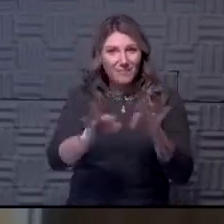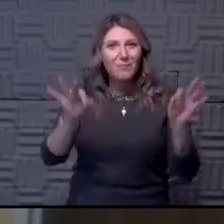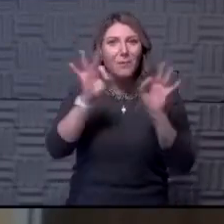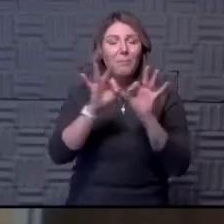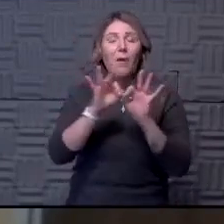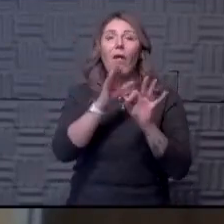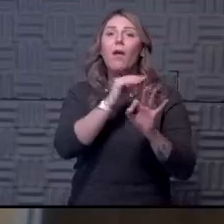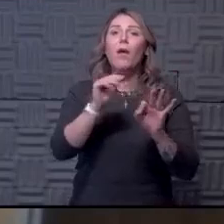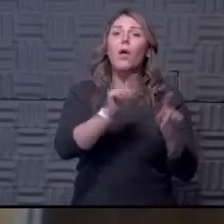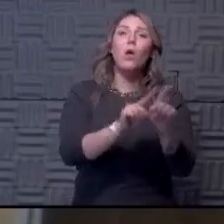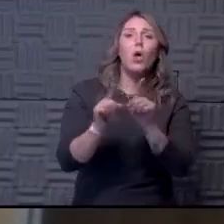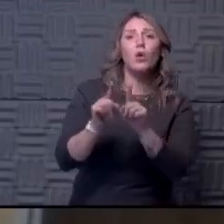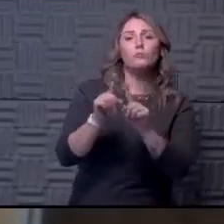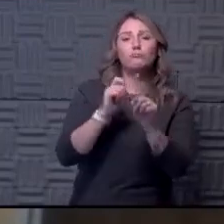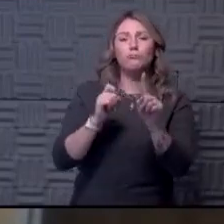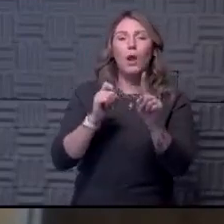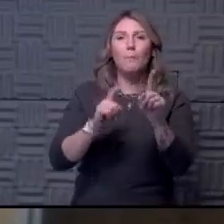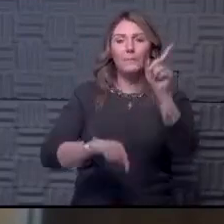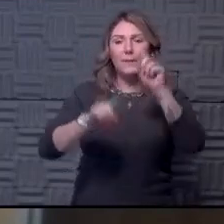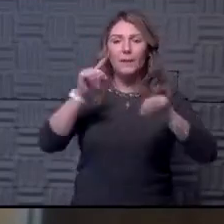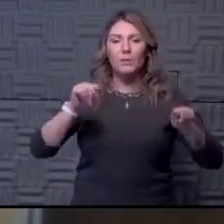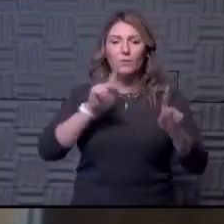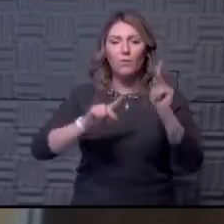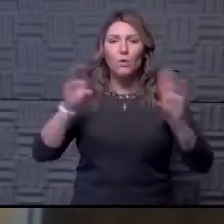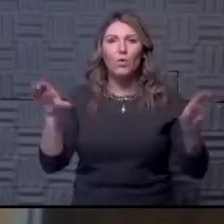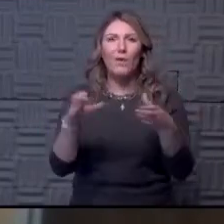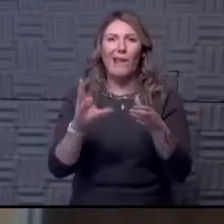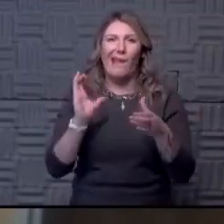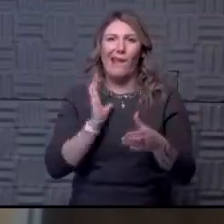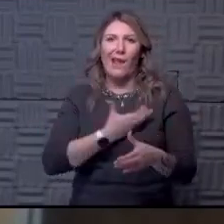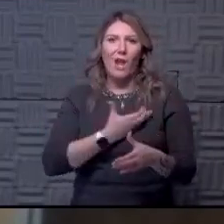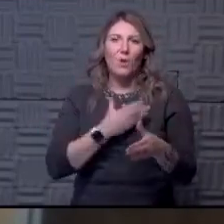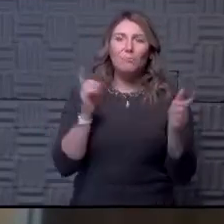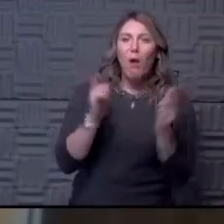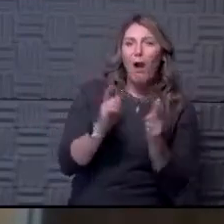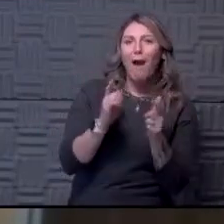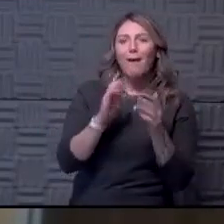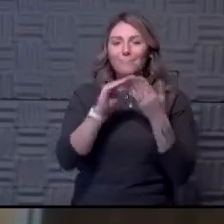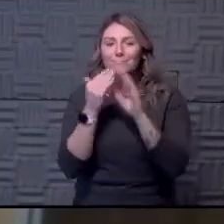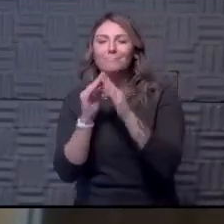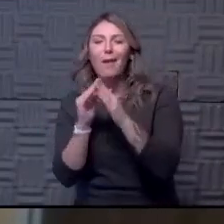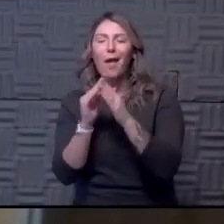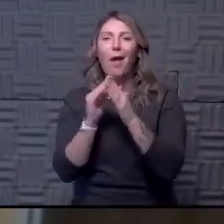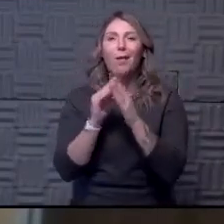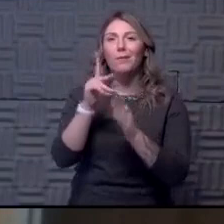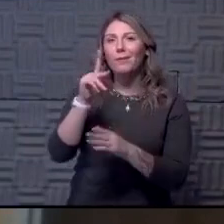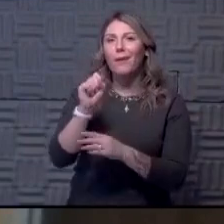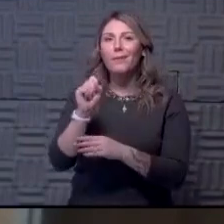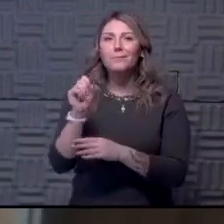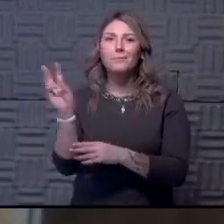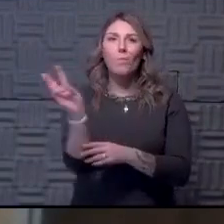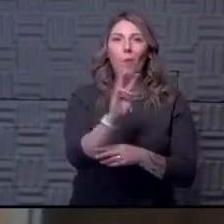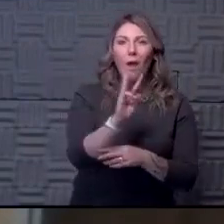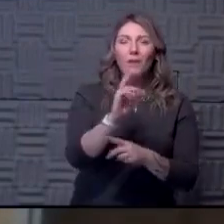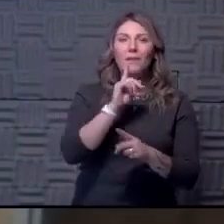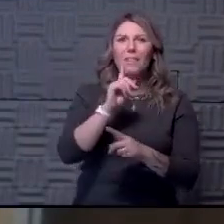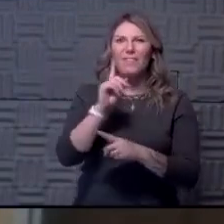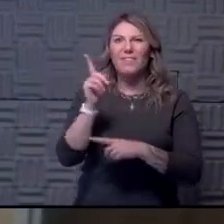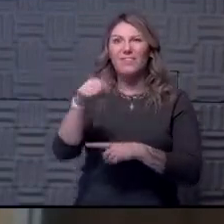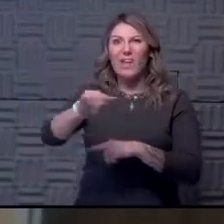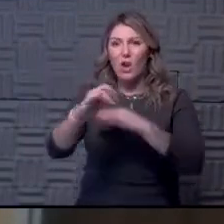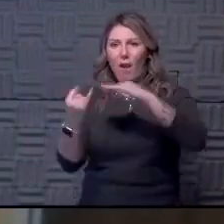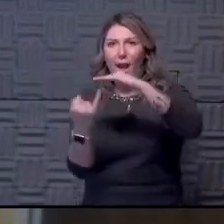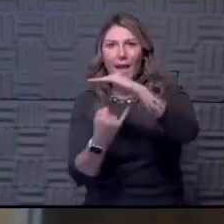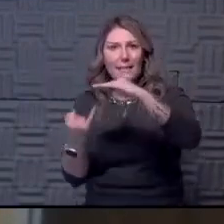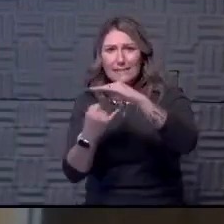some of the diverse populations that in some of our small towns across Kansas, especially out west, they're so isolated that